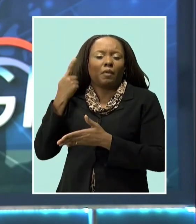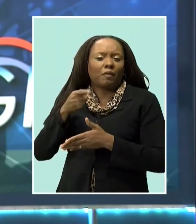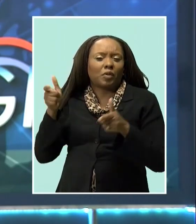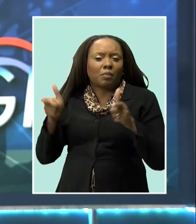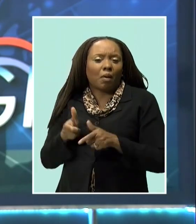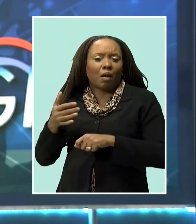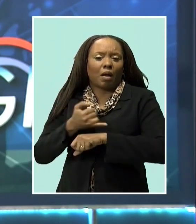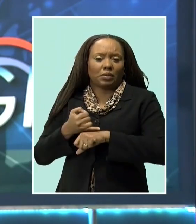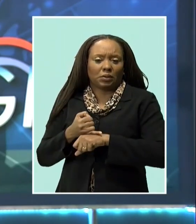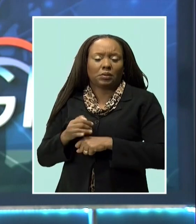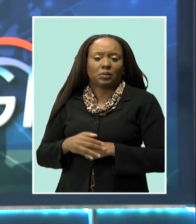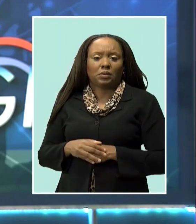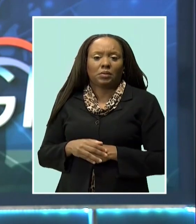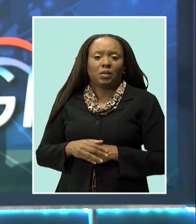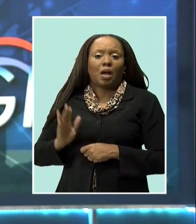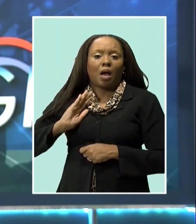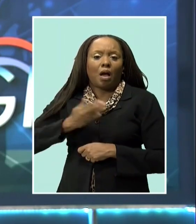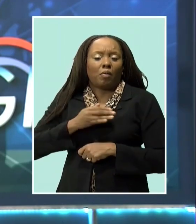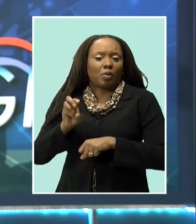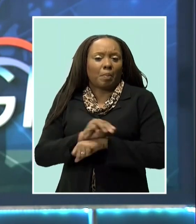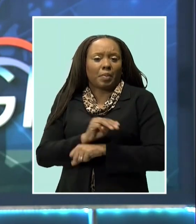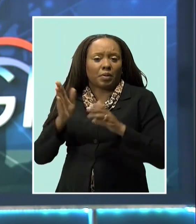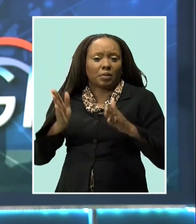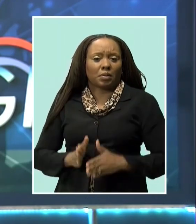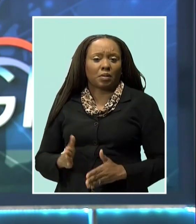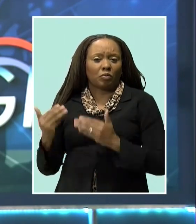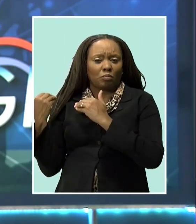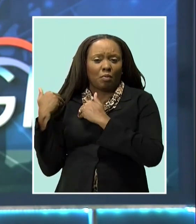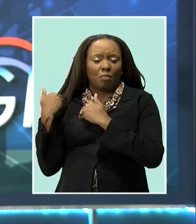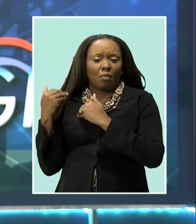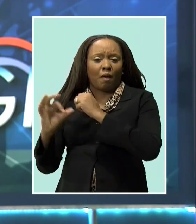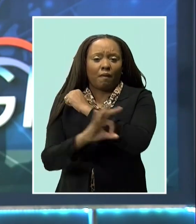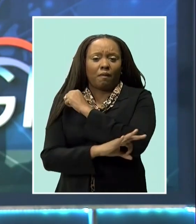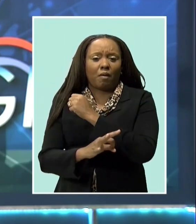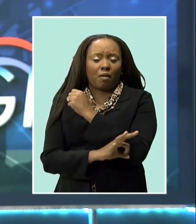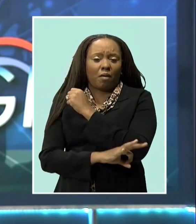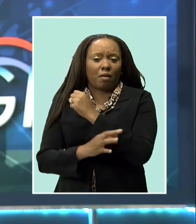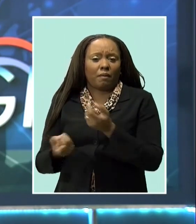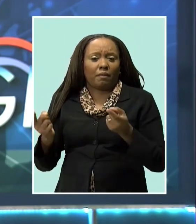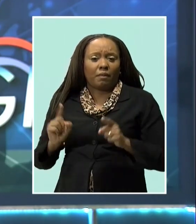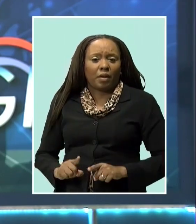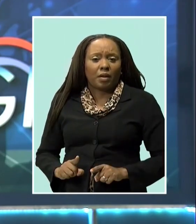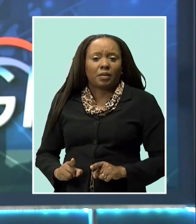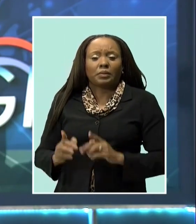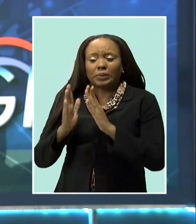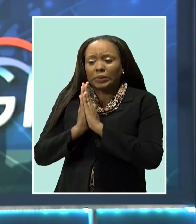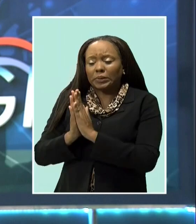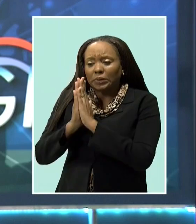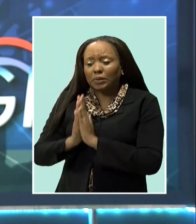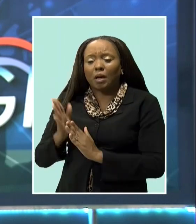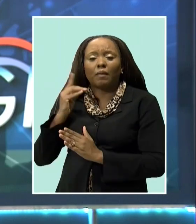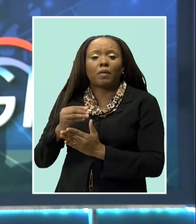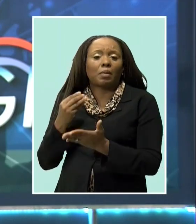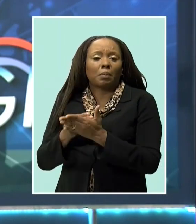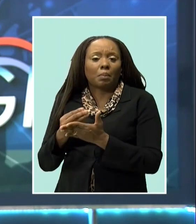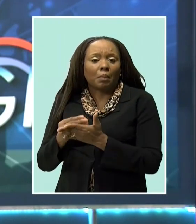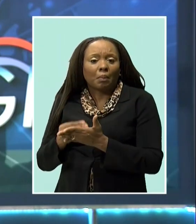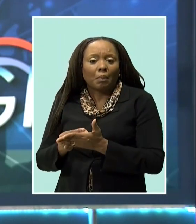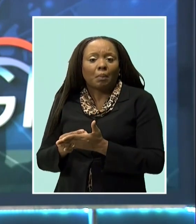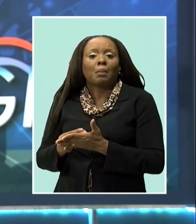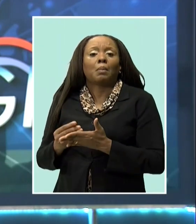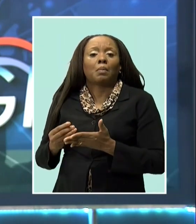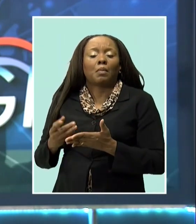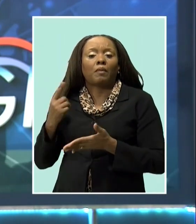Dr. Jerome Walcott, has been highlighting the need for access to concessional financing and debt relief. Dr. Walcott is leading a